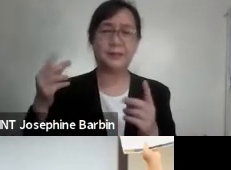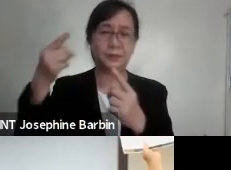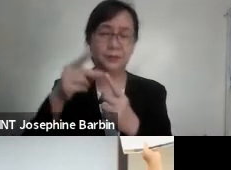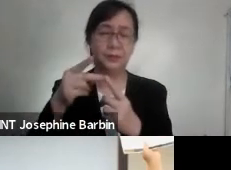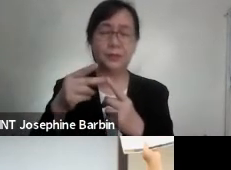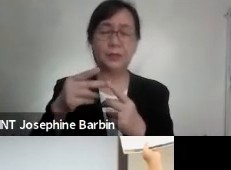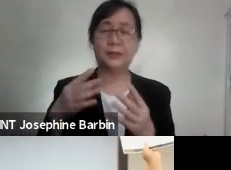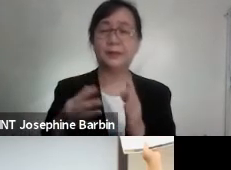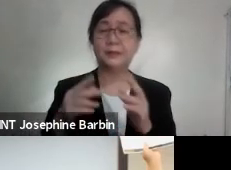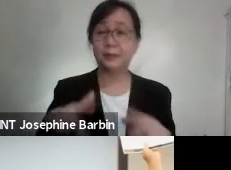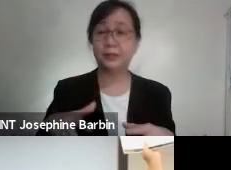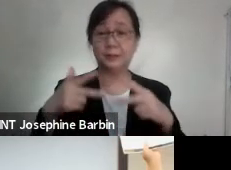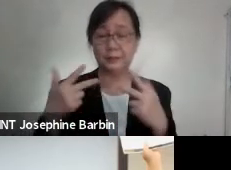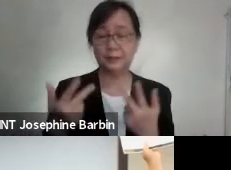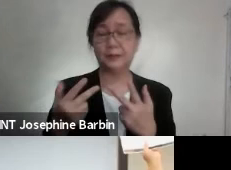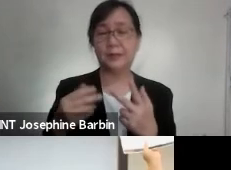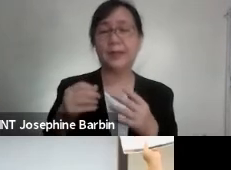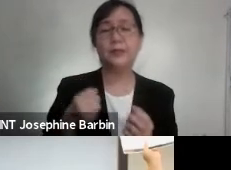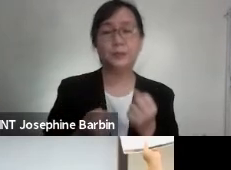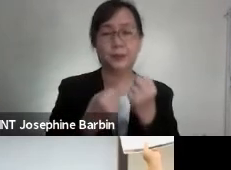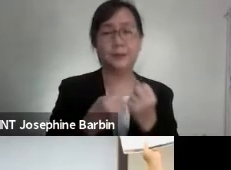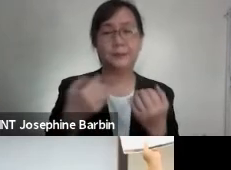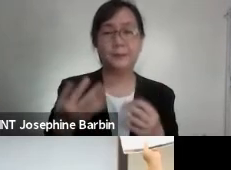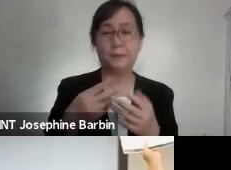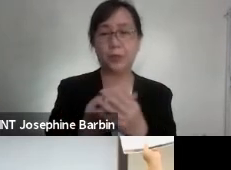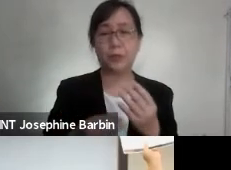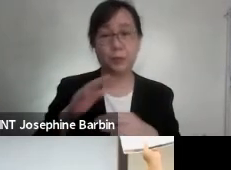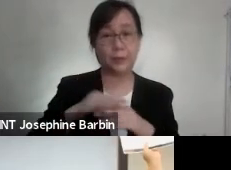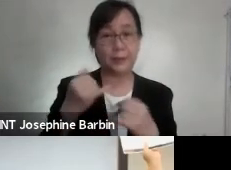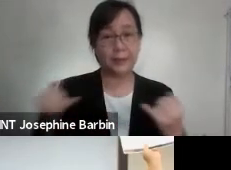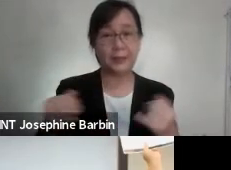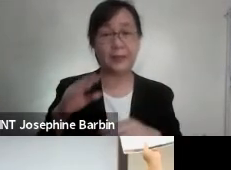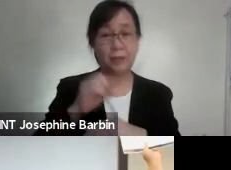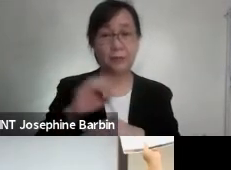them to realize their rights, both online and offline.